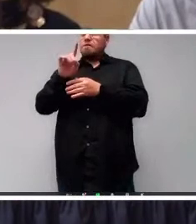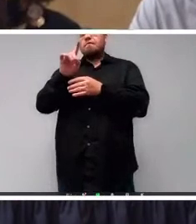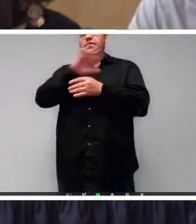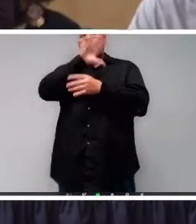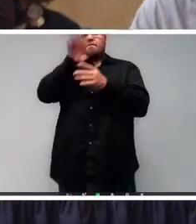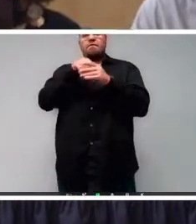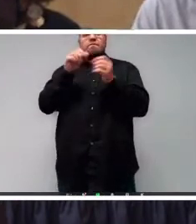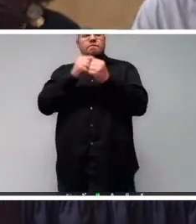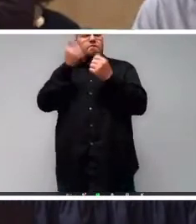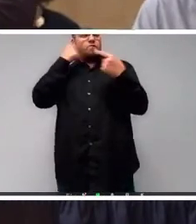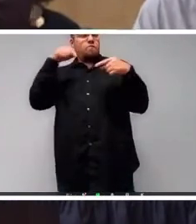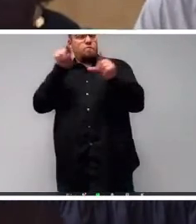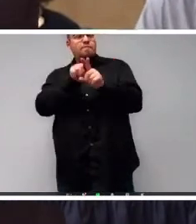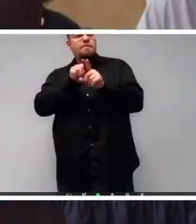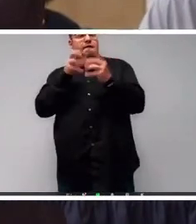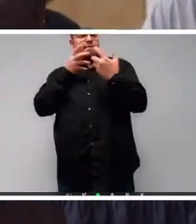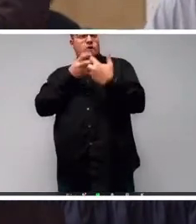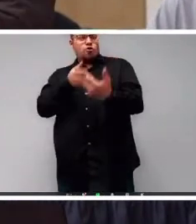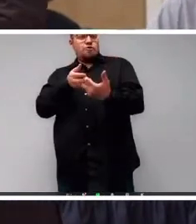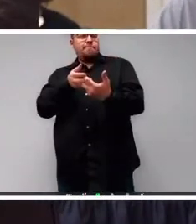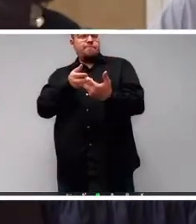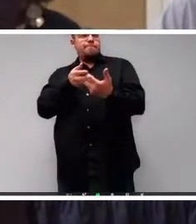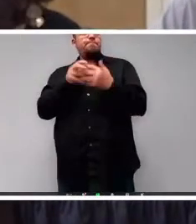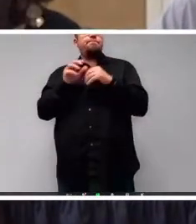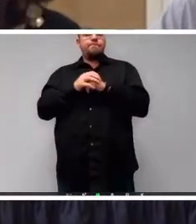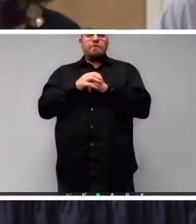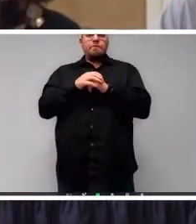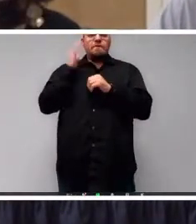and part of the partnership. I would say